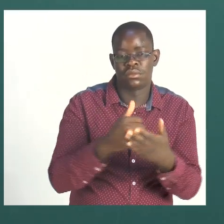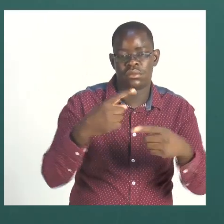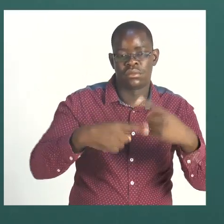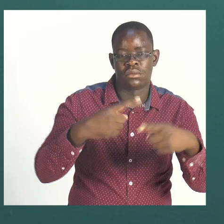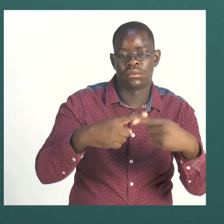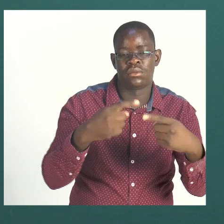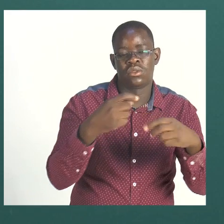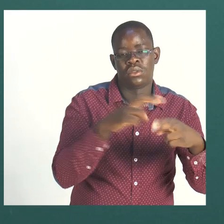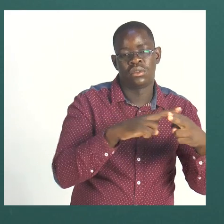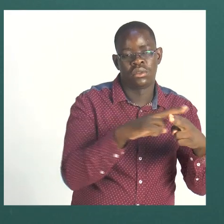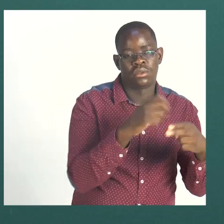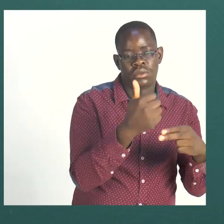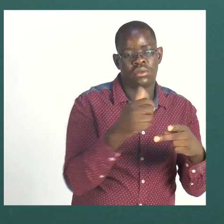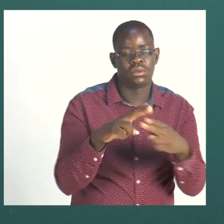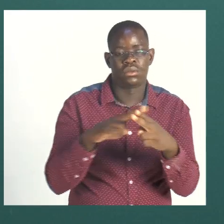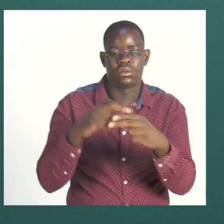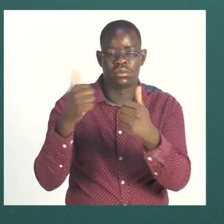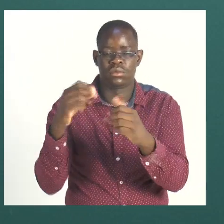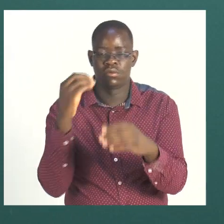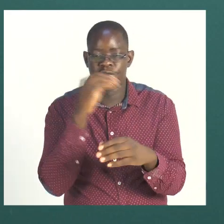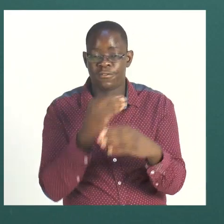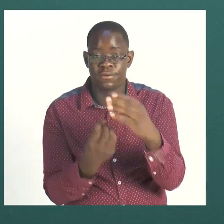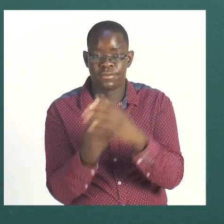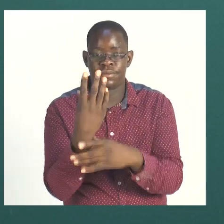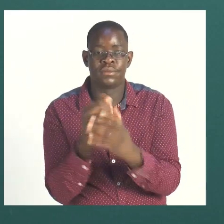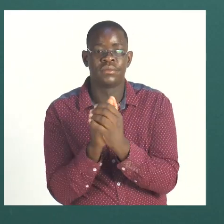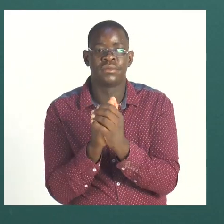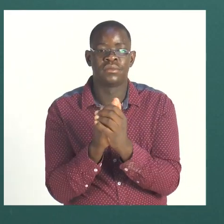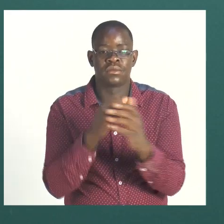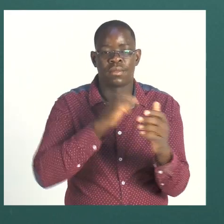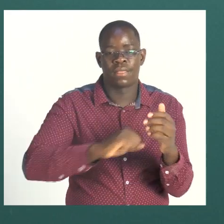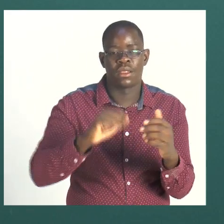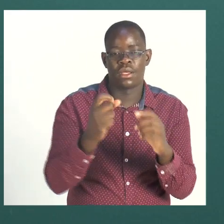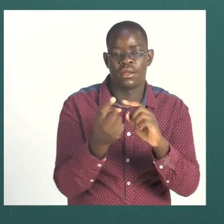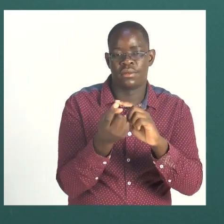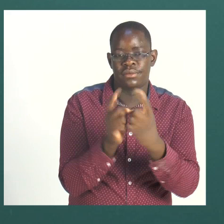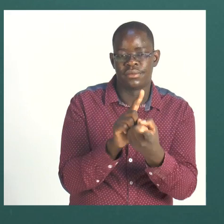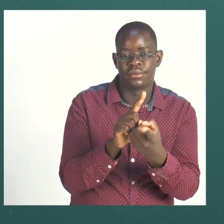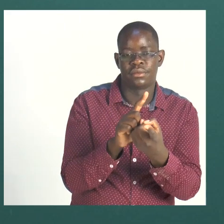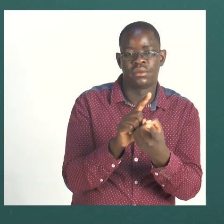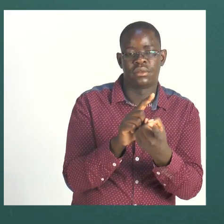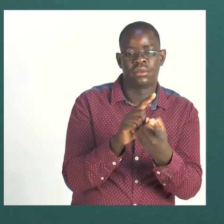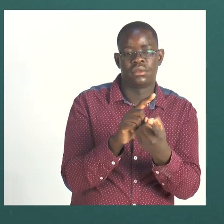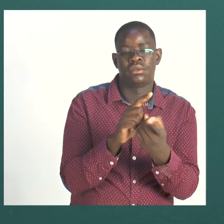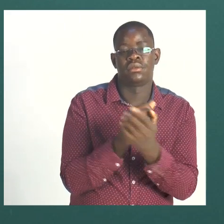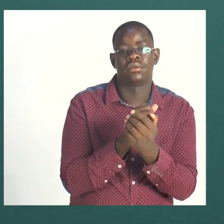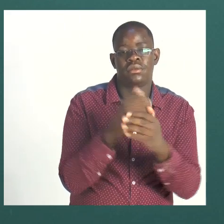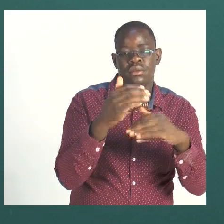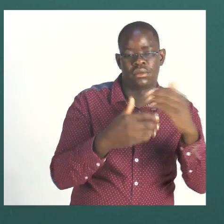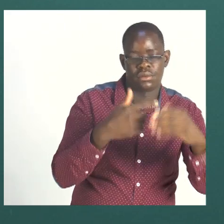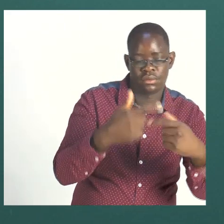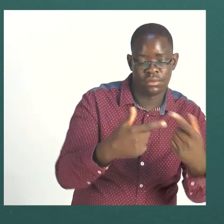bringing unused land into use for food production. Land can be reclaimed by a series of steps,